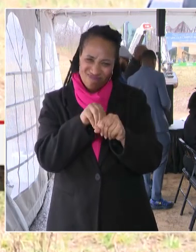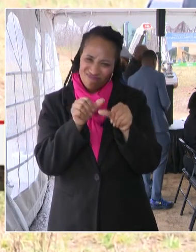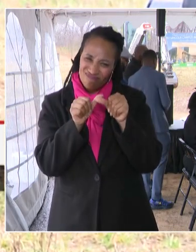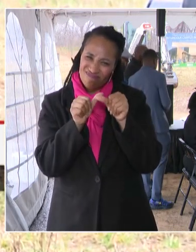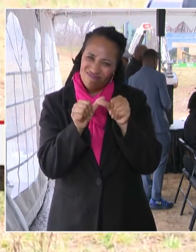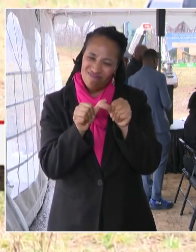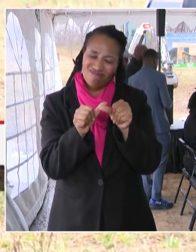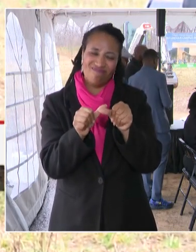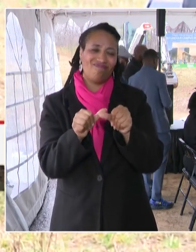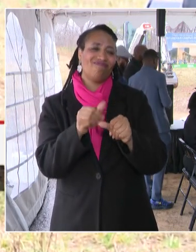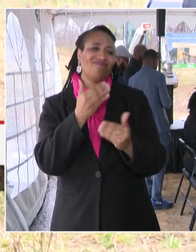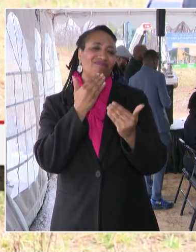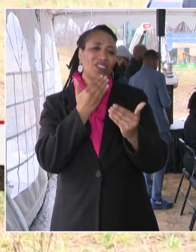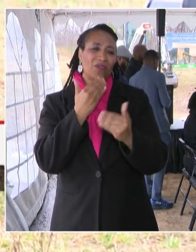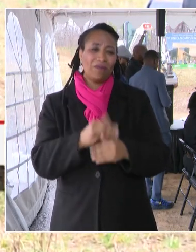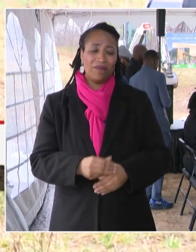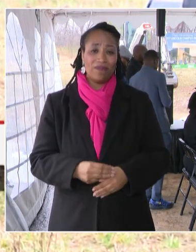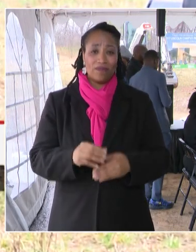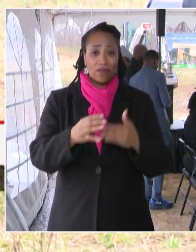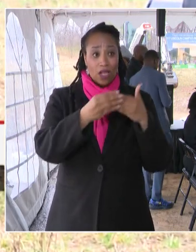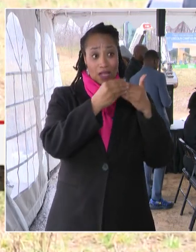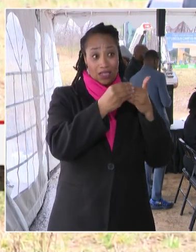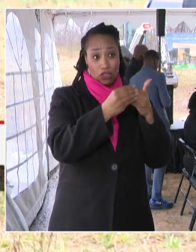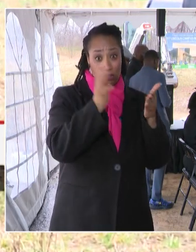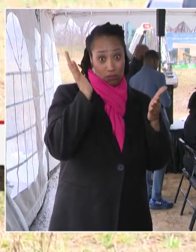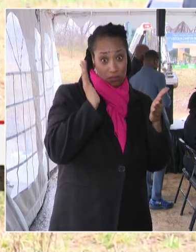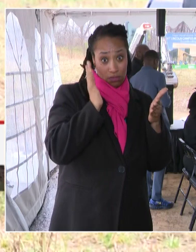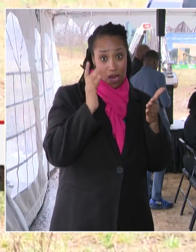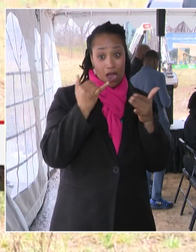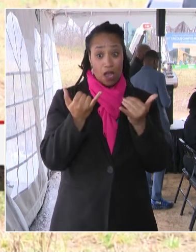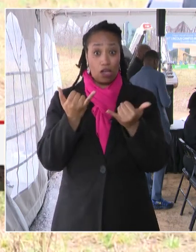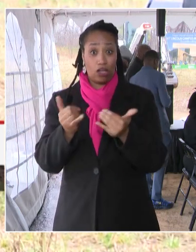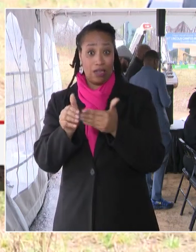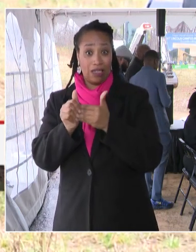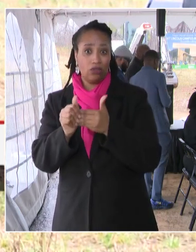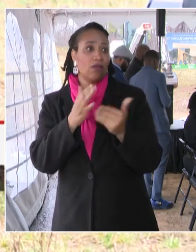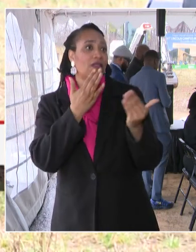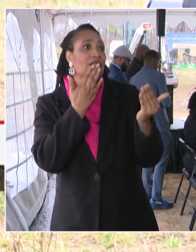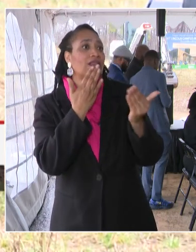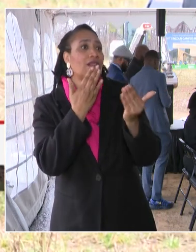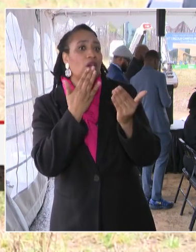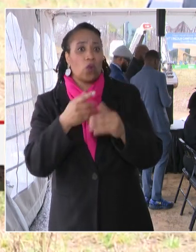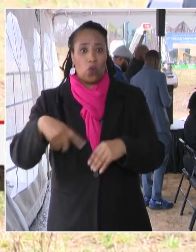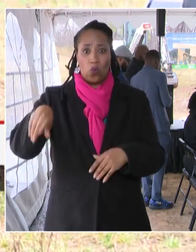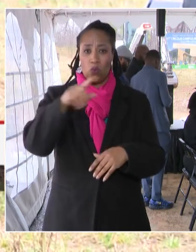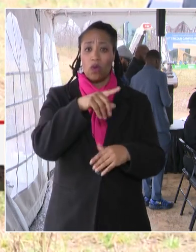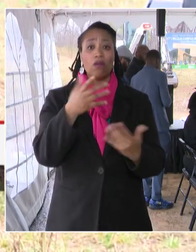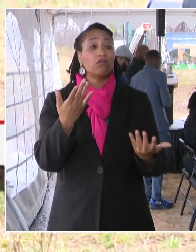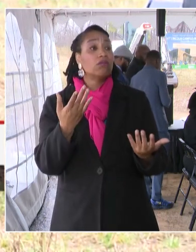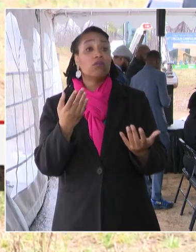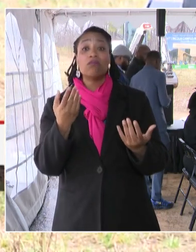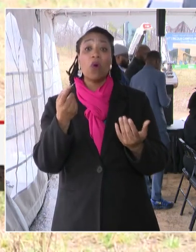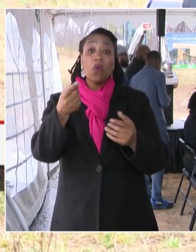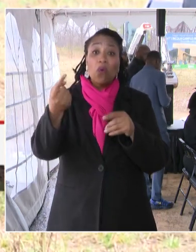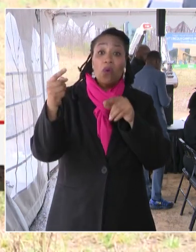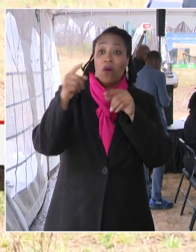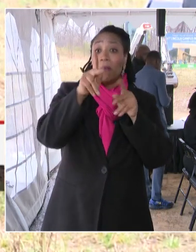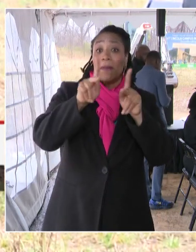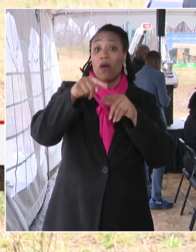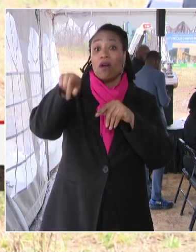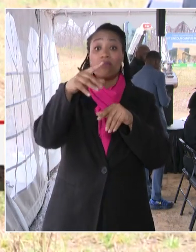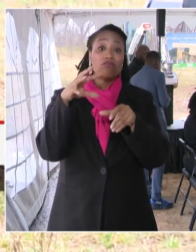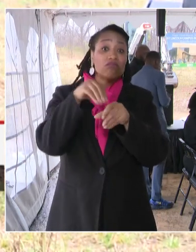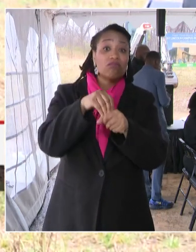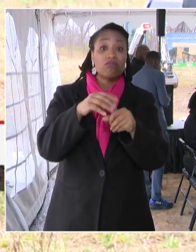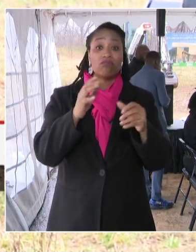Fort Lincoln. So I'm going to do this. If you have ever served as an ANC, a community advocate, a civic association leader, can